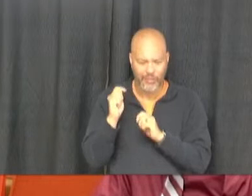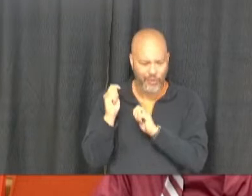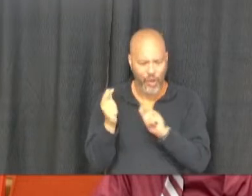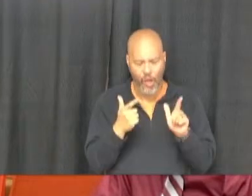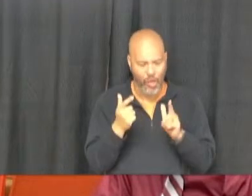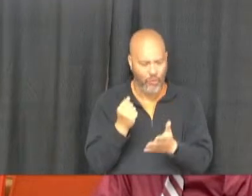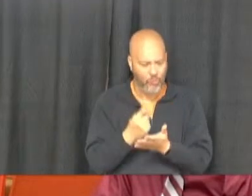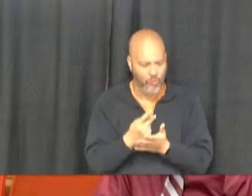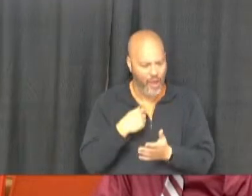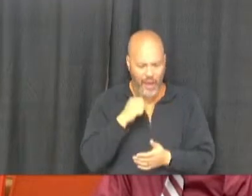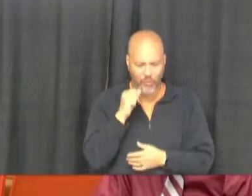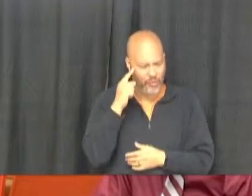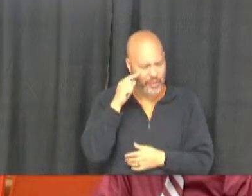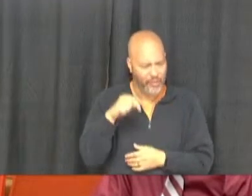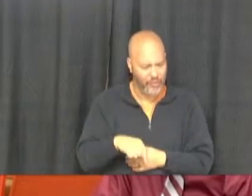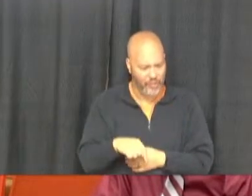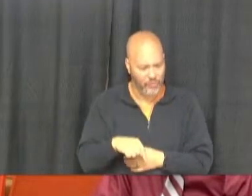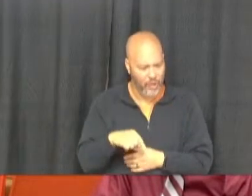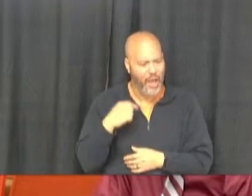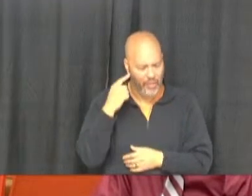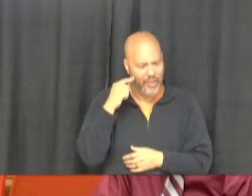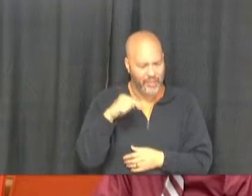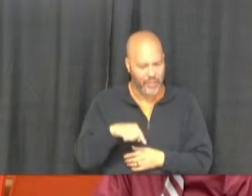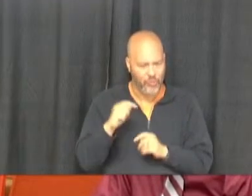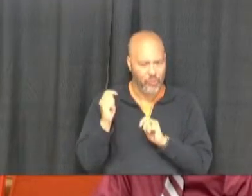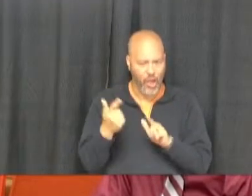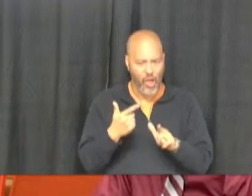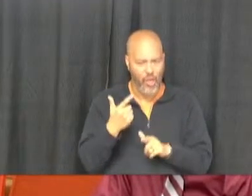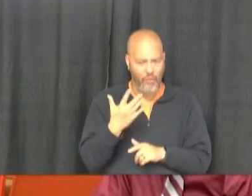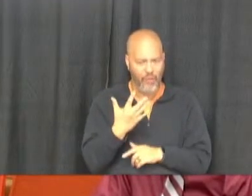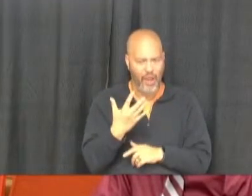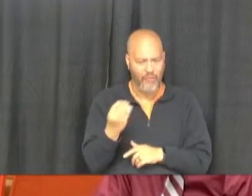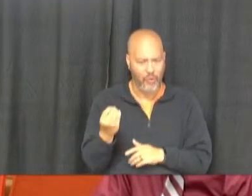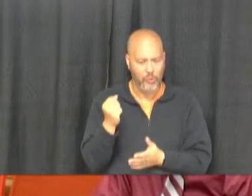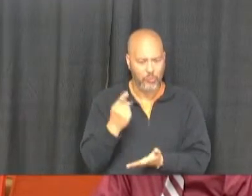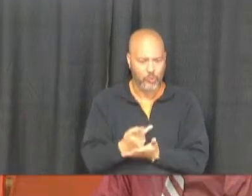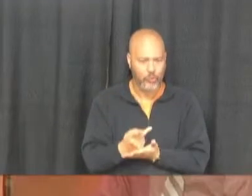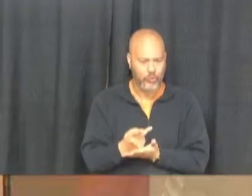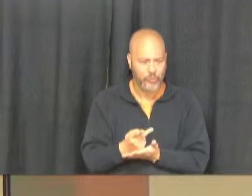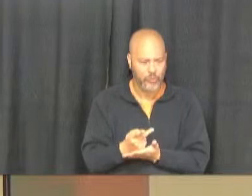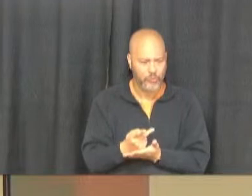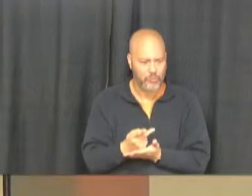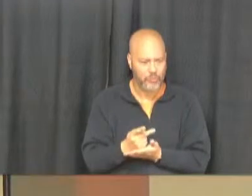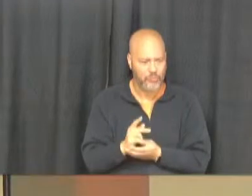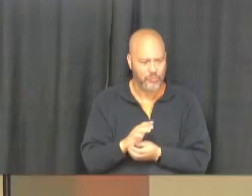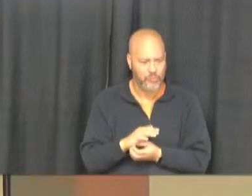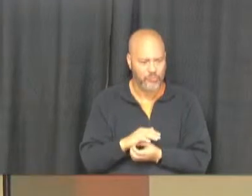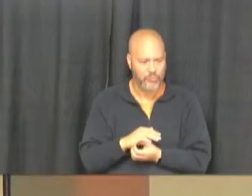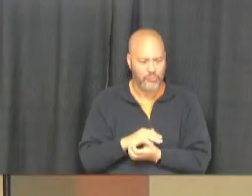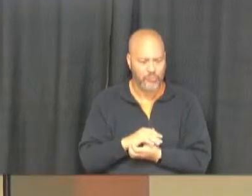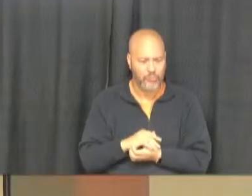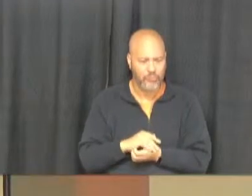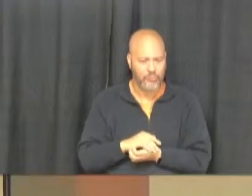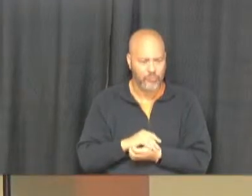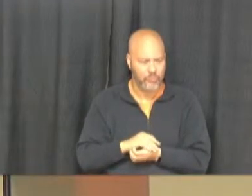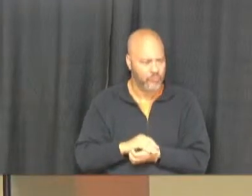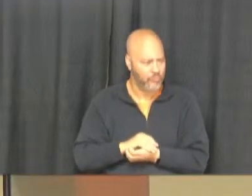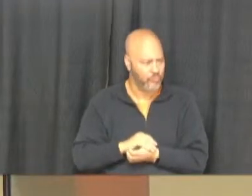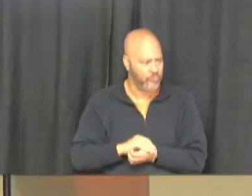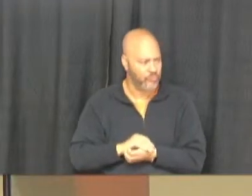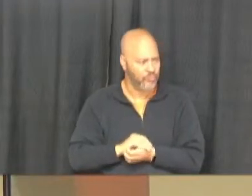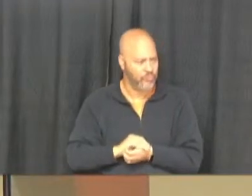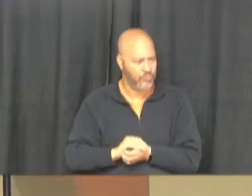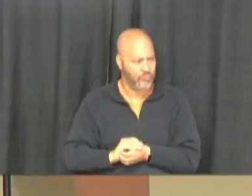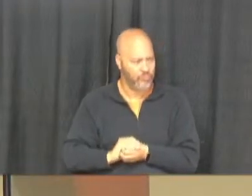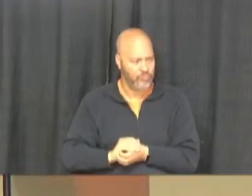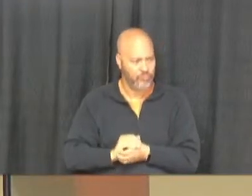don't think it was this one though. I think this one was the county unanimous. one, right? Yeah, I think that was a later one. I think this one was unanimous. Yep. I can get that information